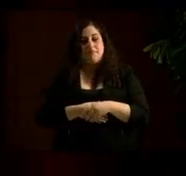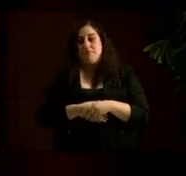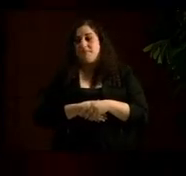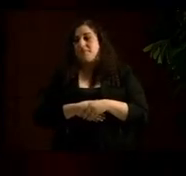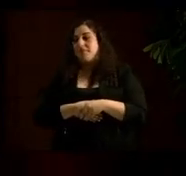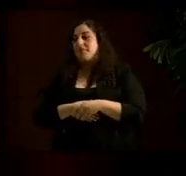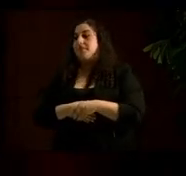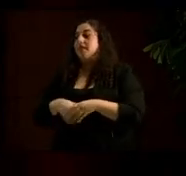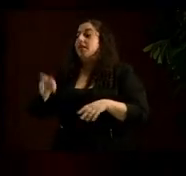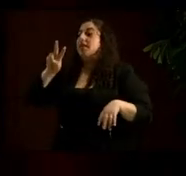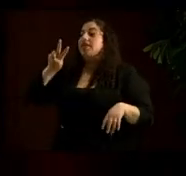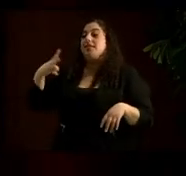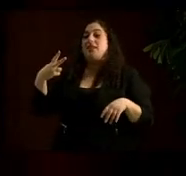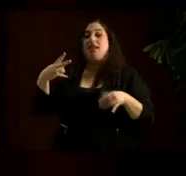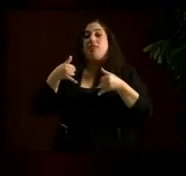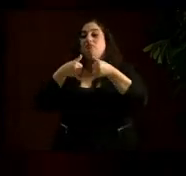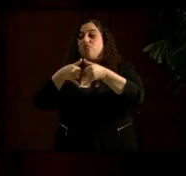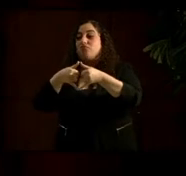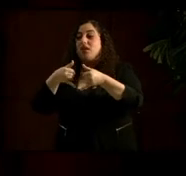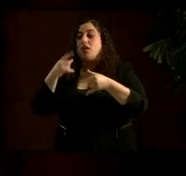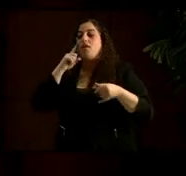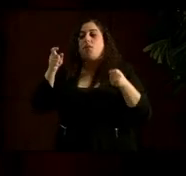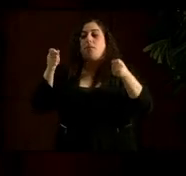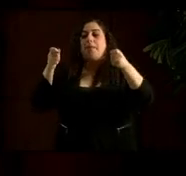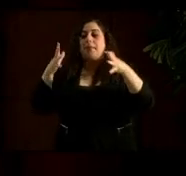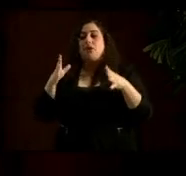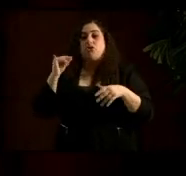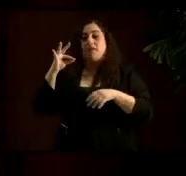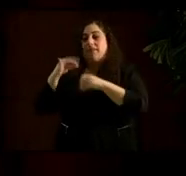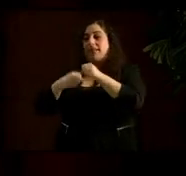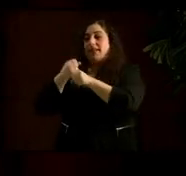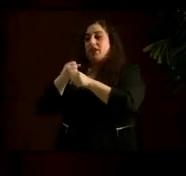recognize our second award winner of Manager of the Year, Sharika White.